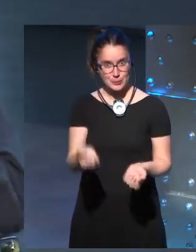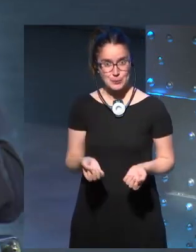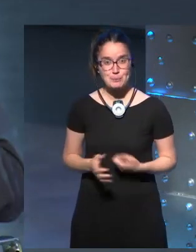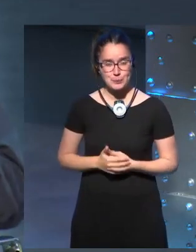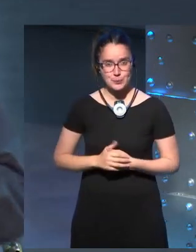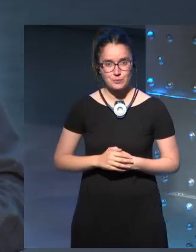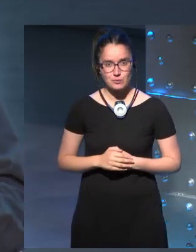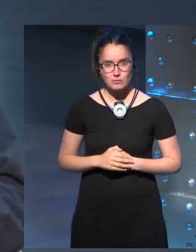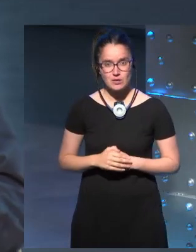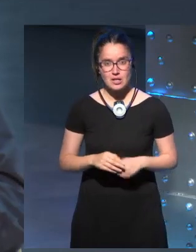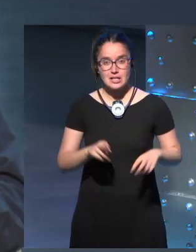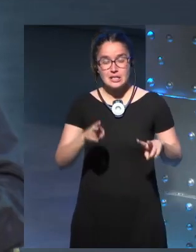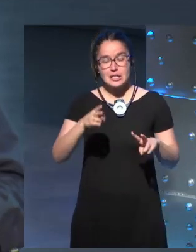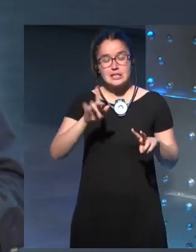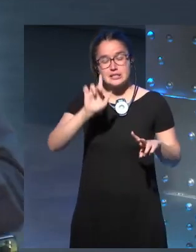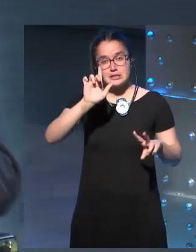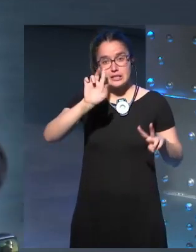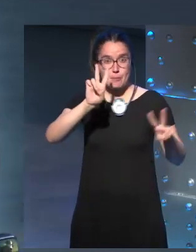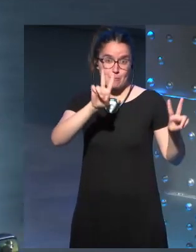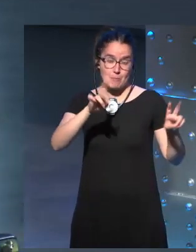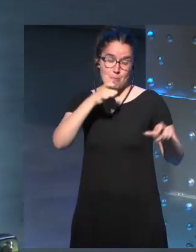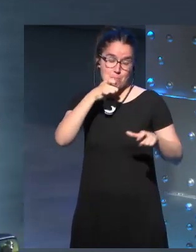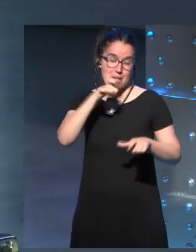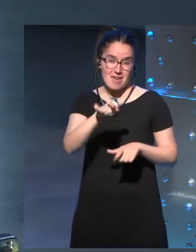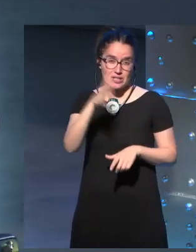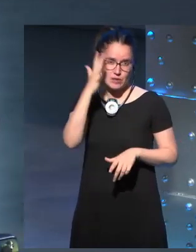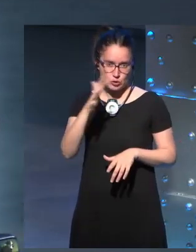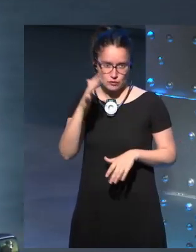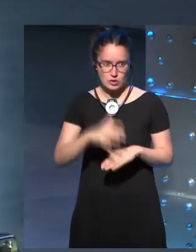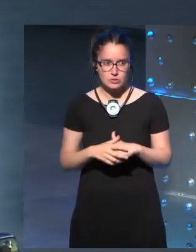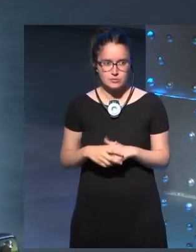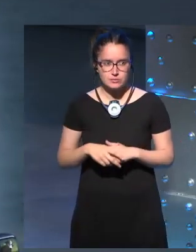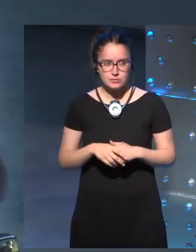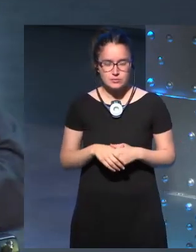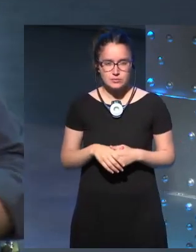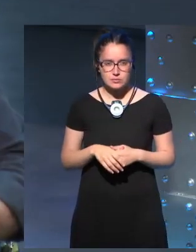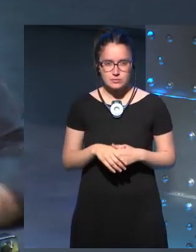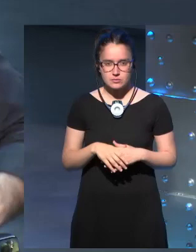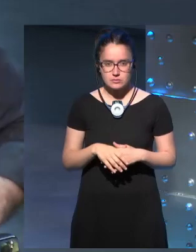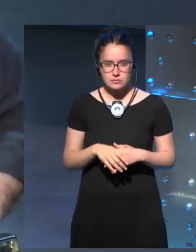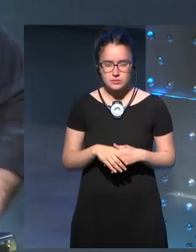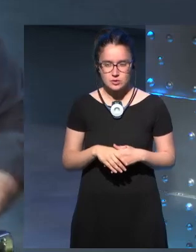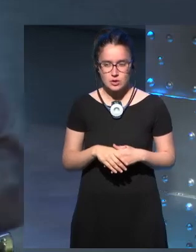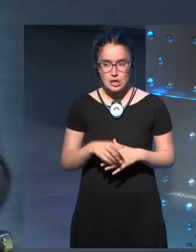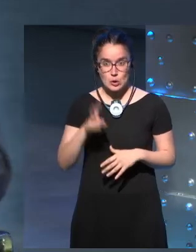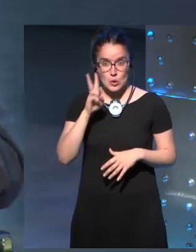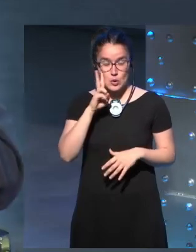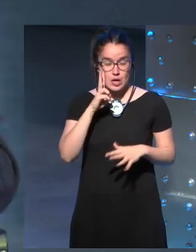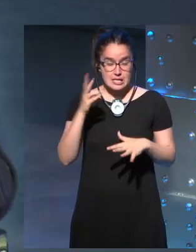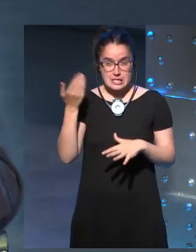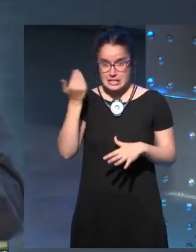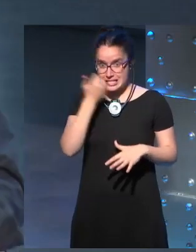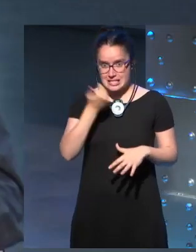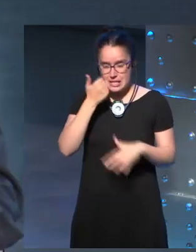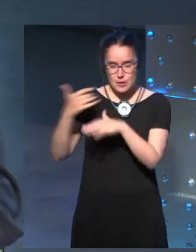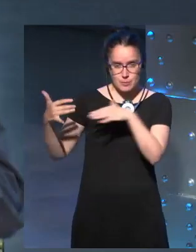know, philosophically, that after finishing watching the game on Saturday, I was sitting with